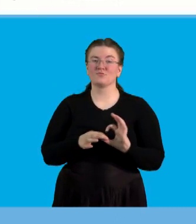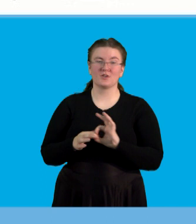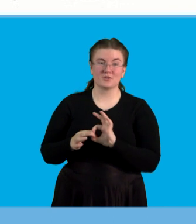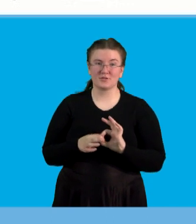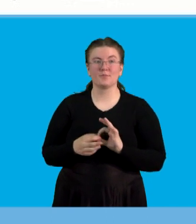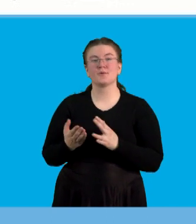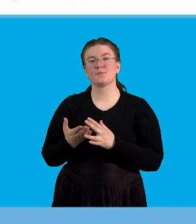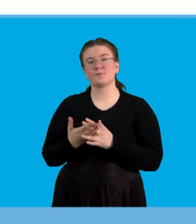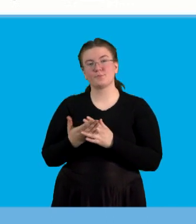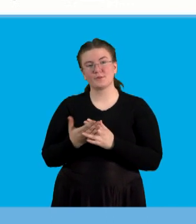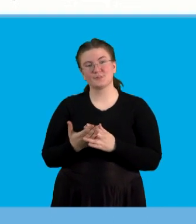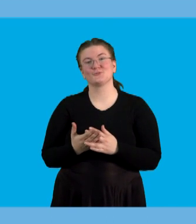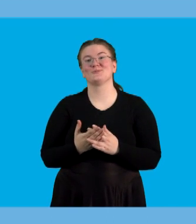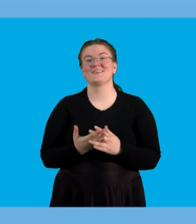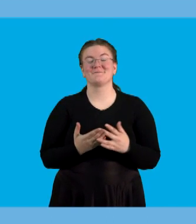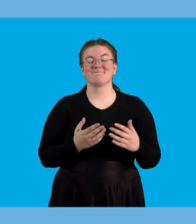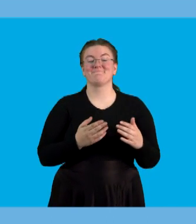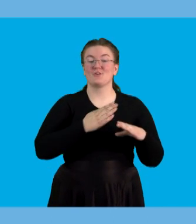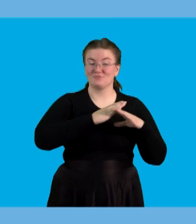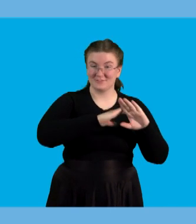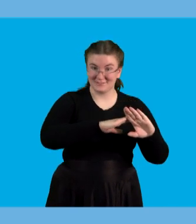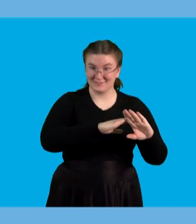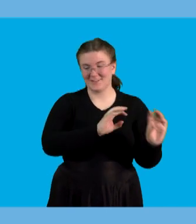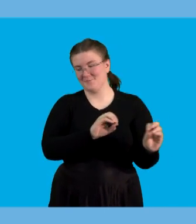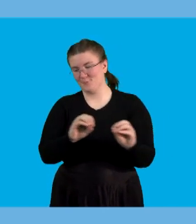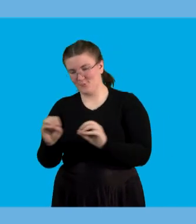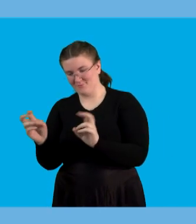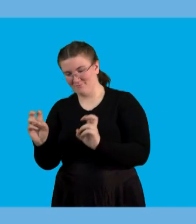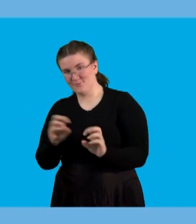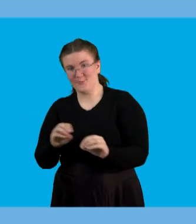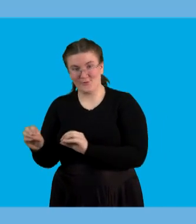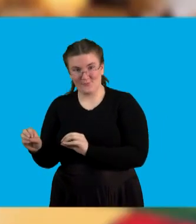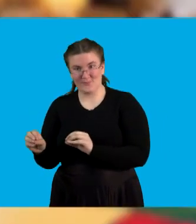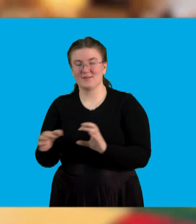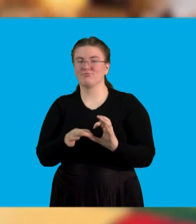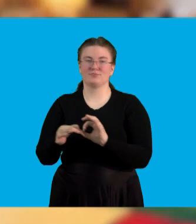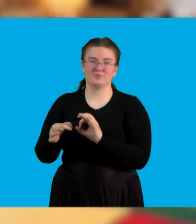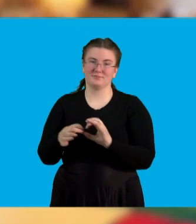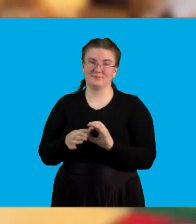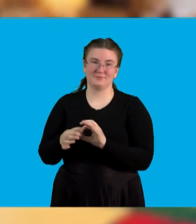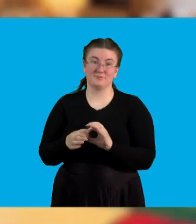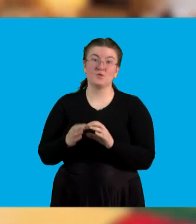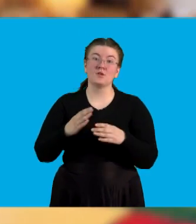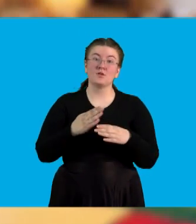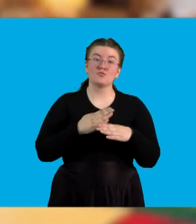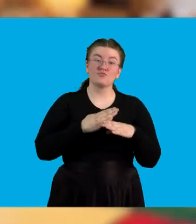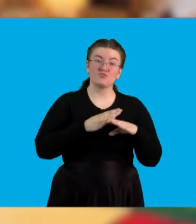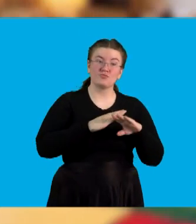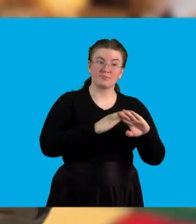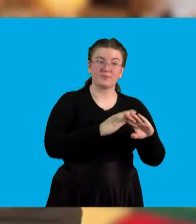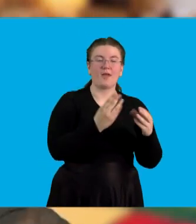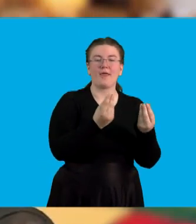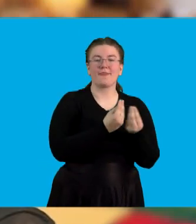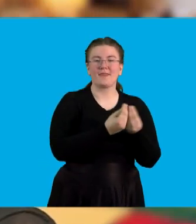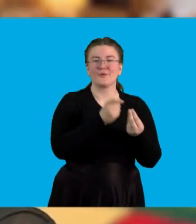between the resistance and current still remains that when the resistance of the circuit, or in this case, when the resistance of a